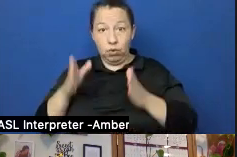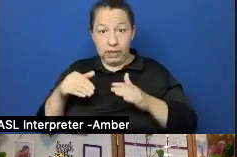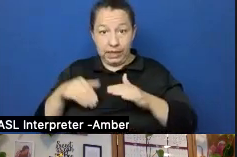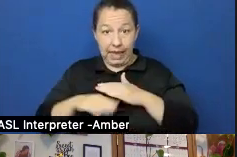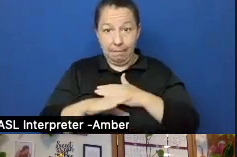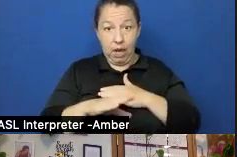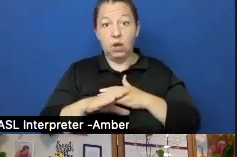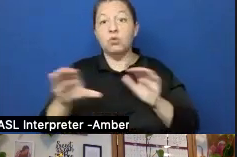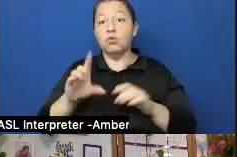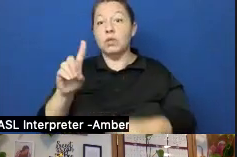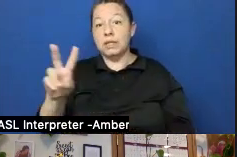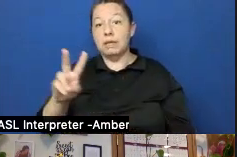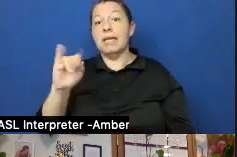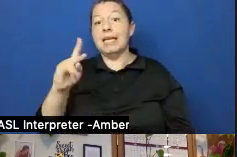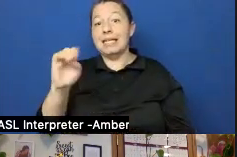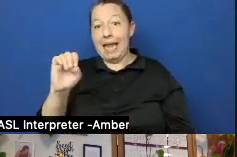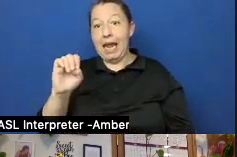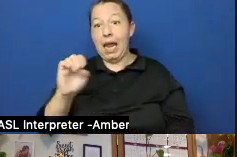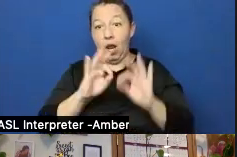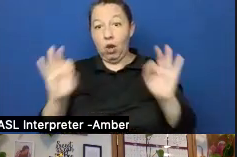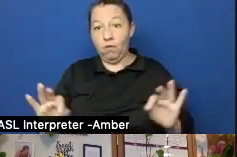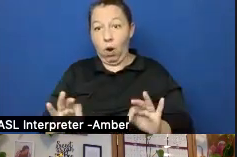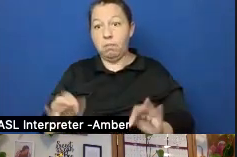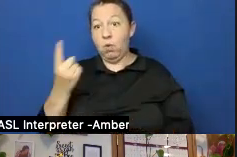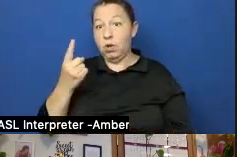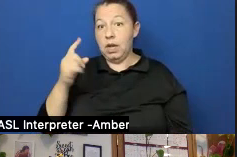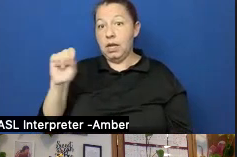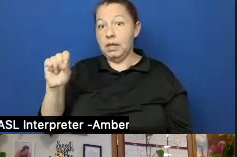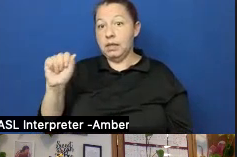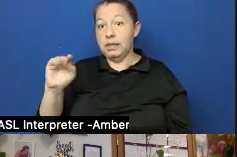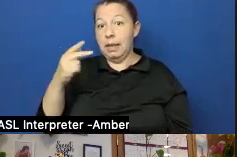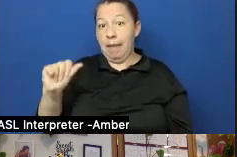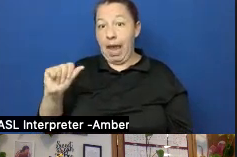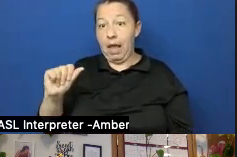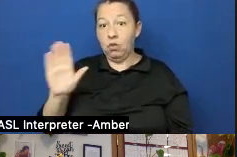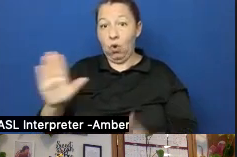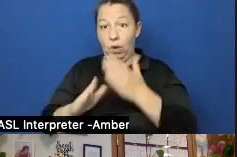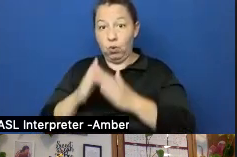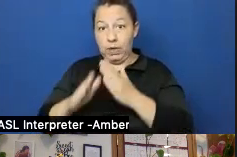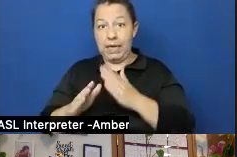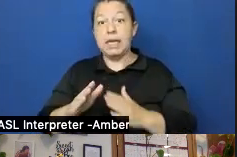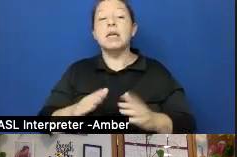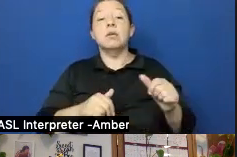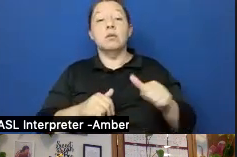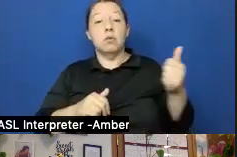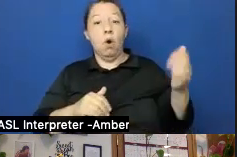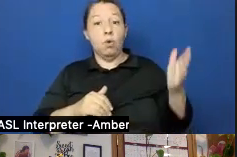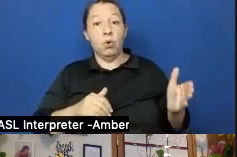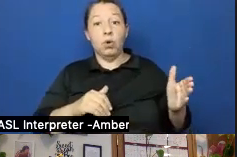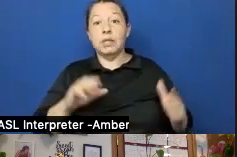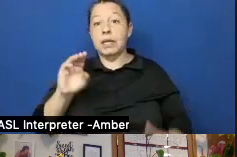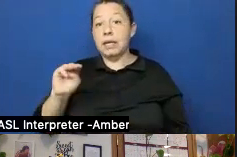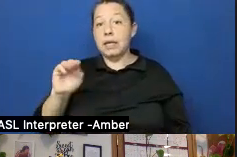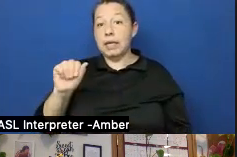And in Samantha's community, Mary came in for shelter and sexual